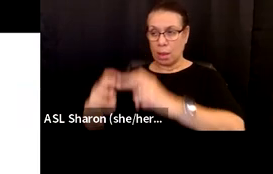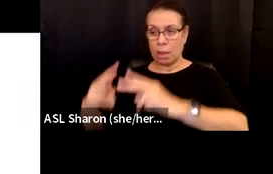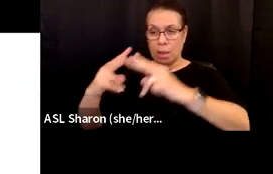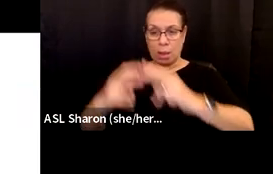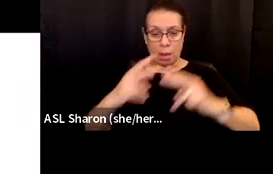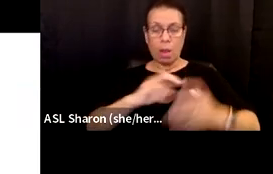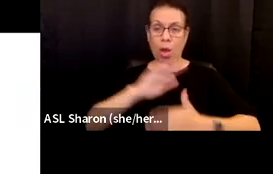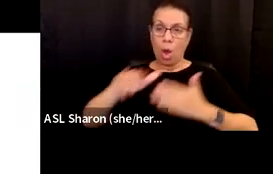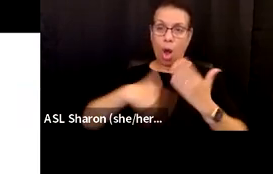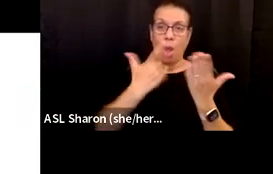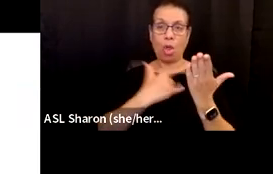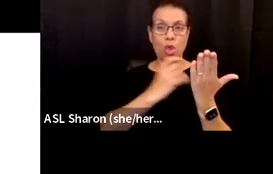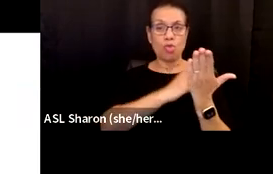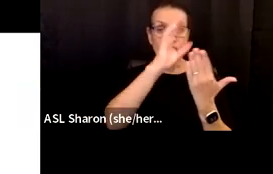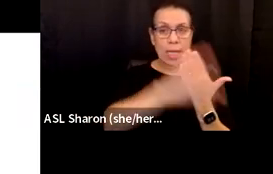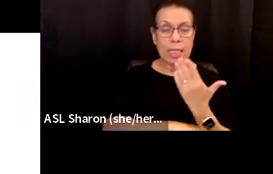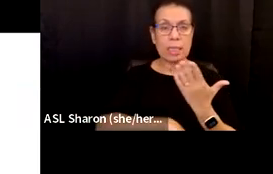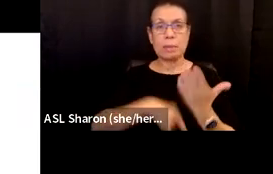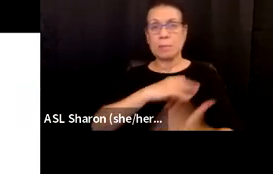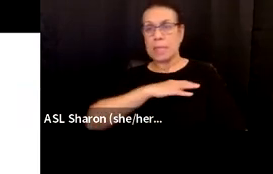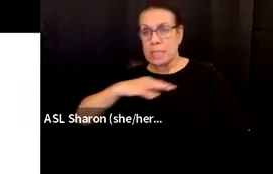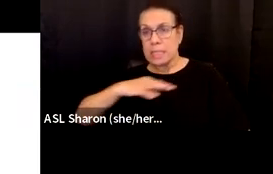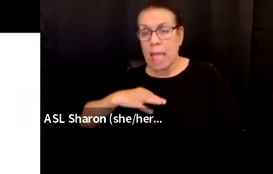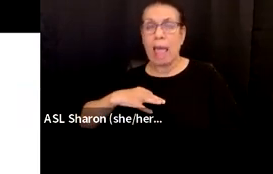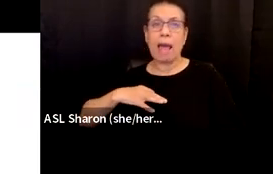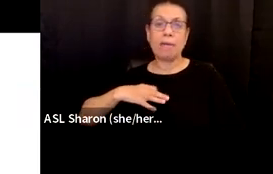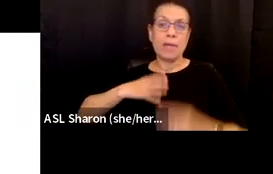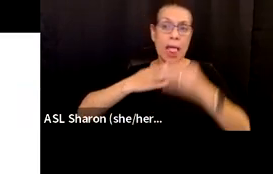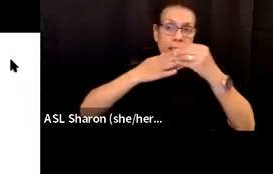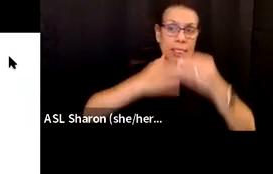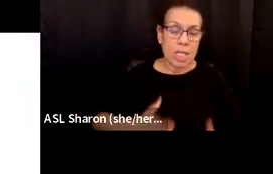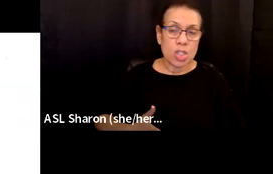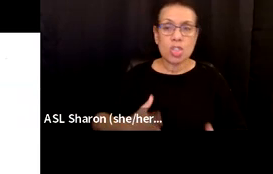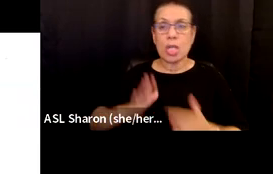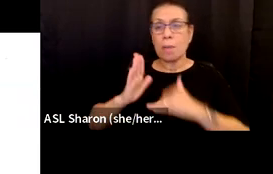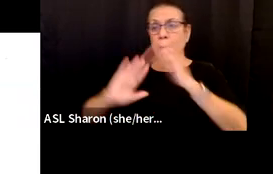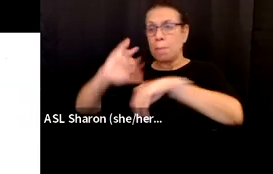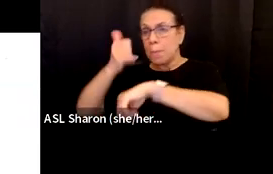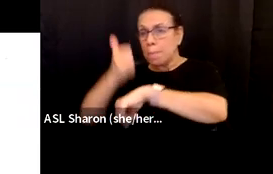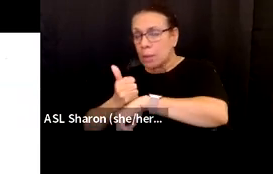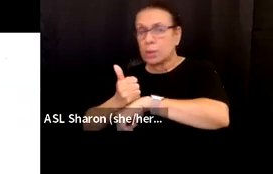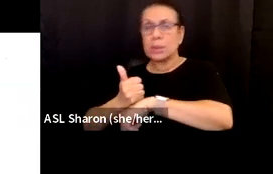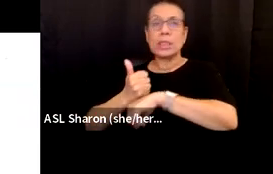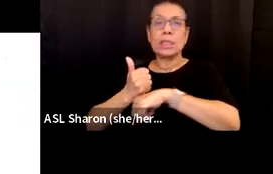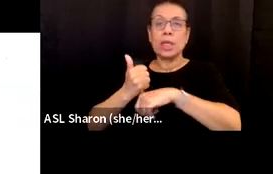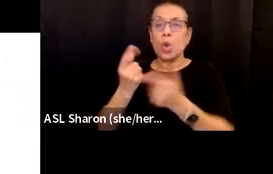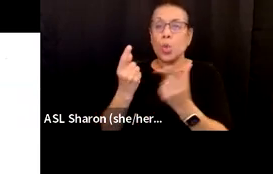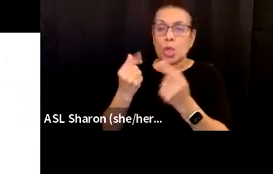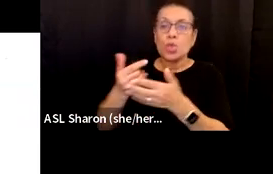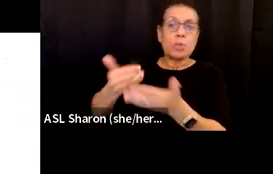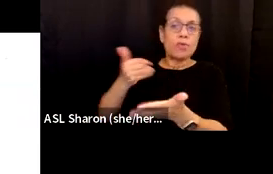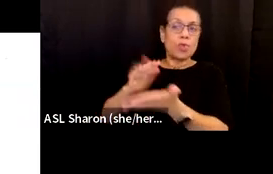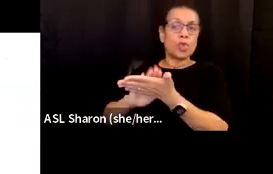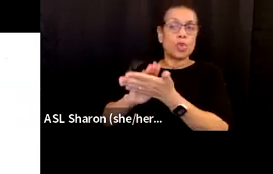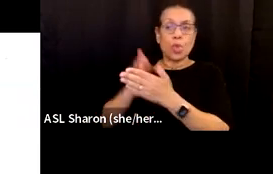academic programming at the school staffing the leadership the facilities the enrichment opportunities in student support